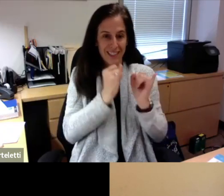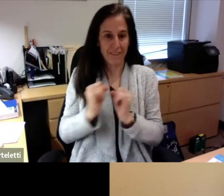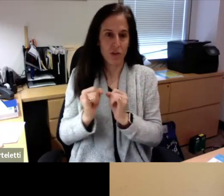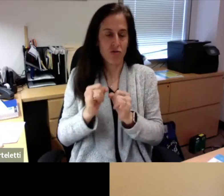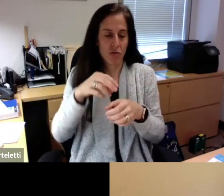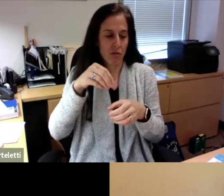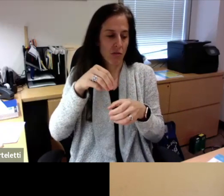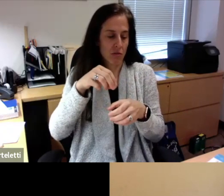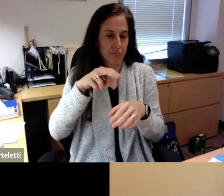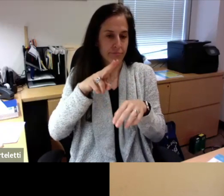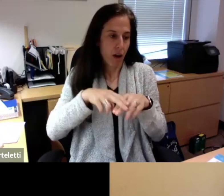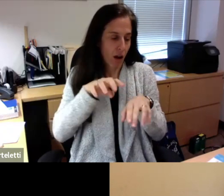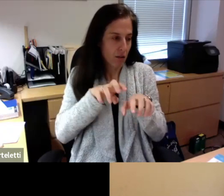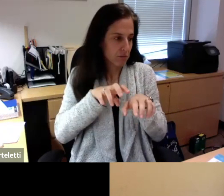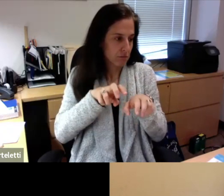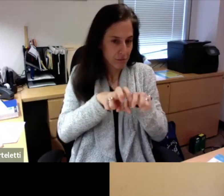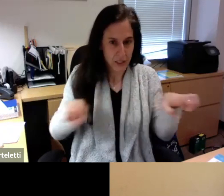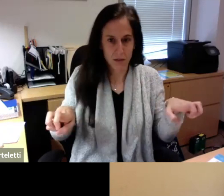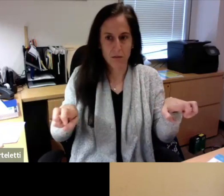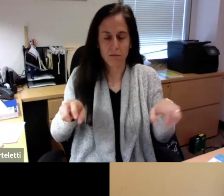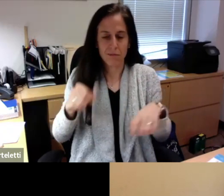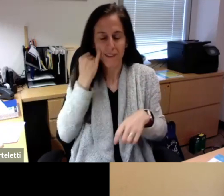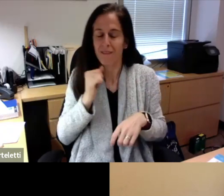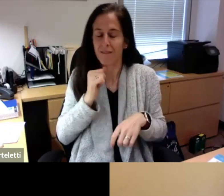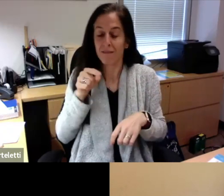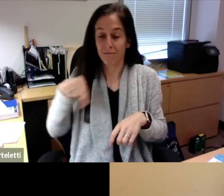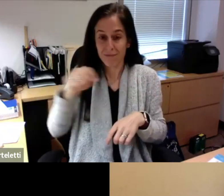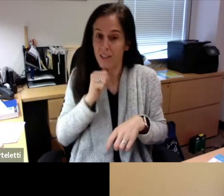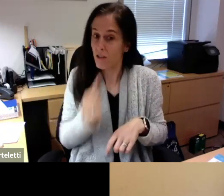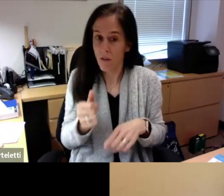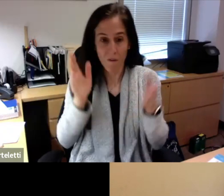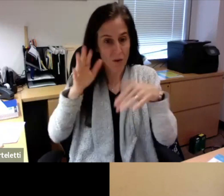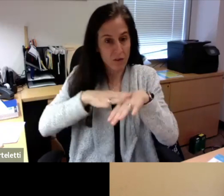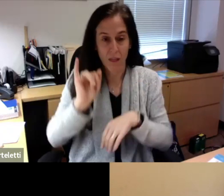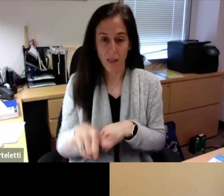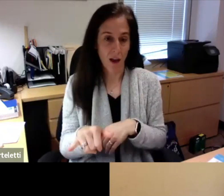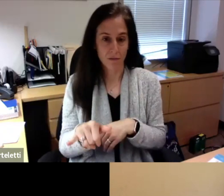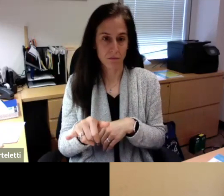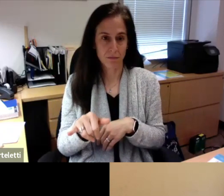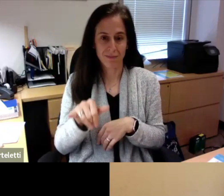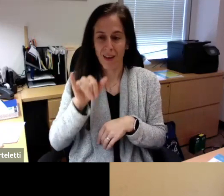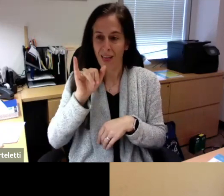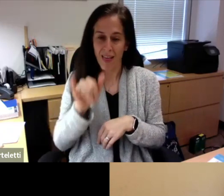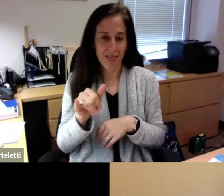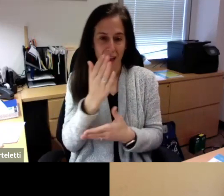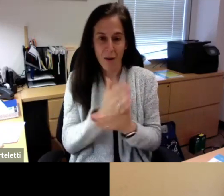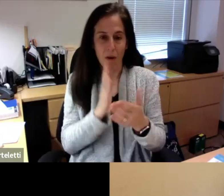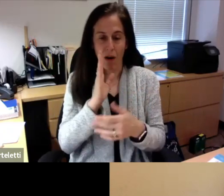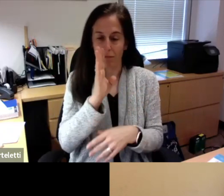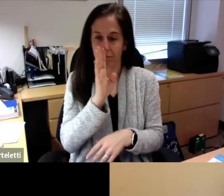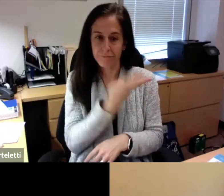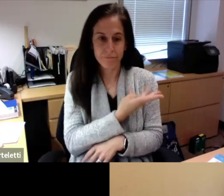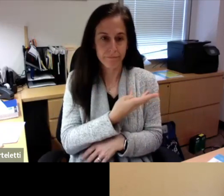example, an individual review panel, if the panel isn't focused on diversity, if they